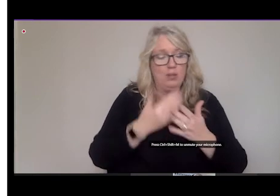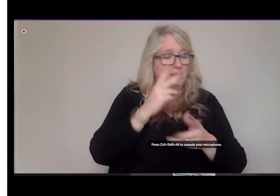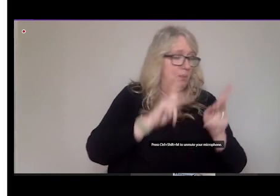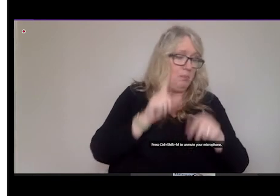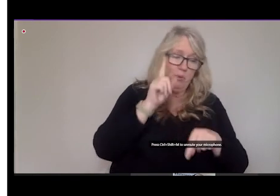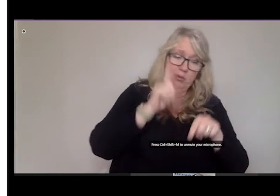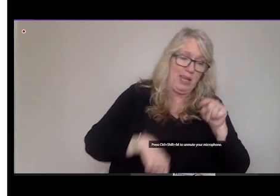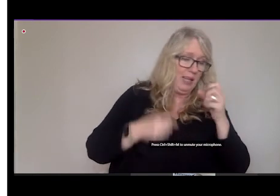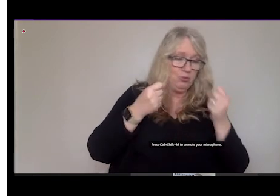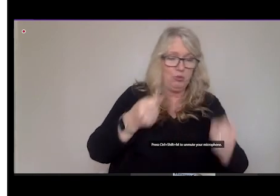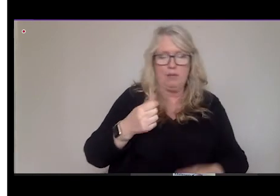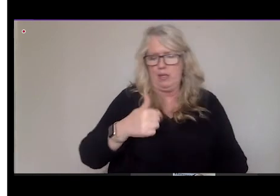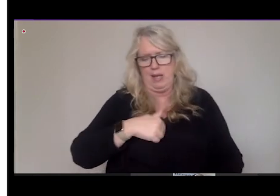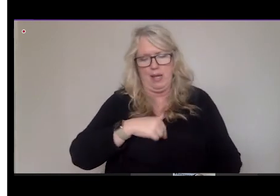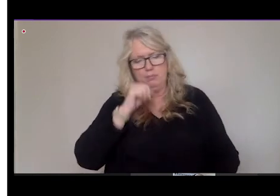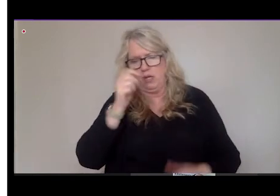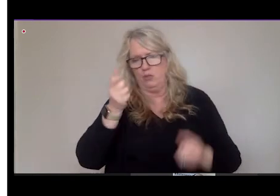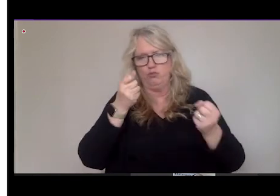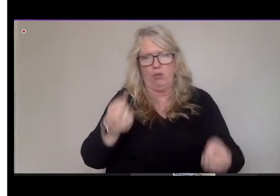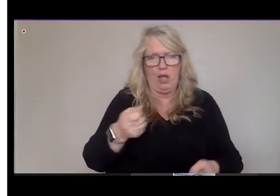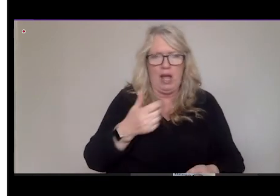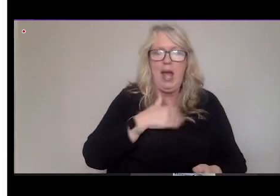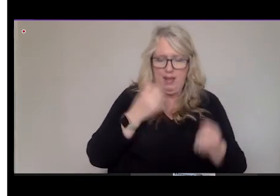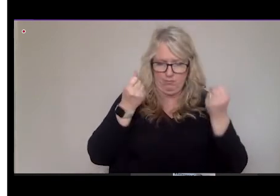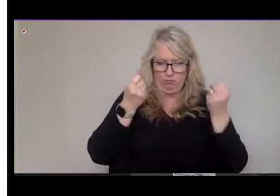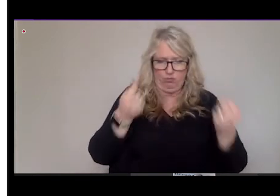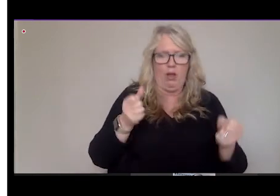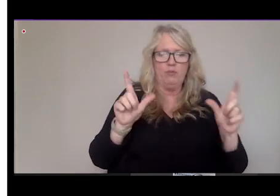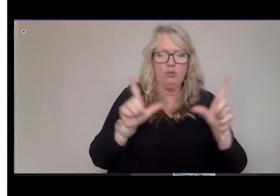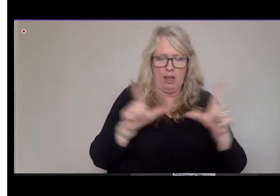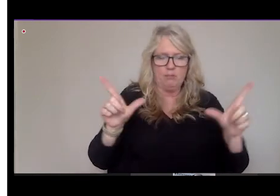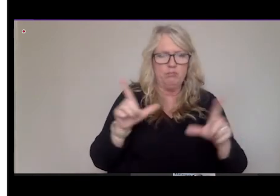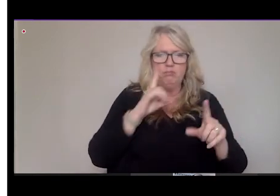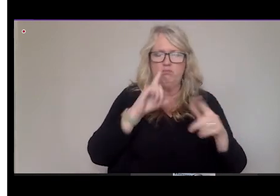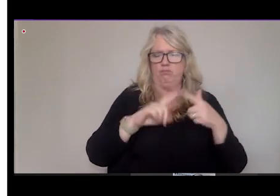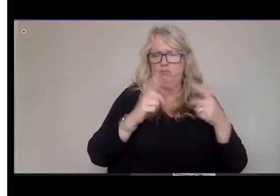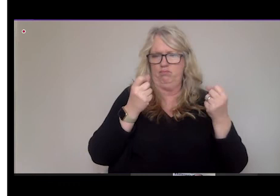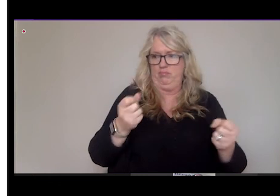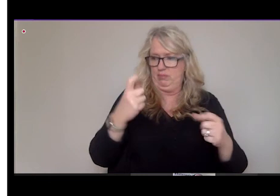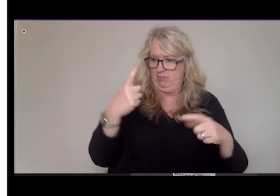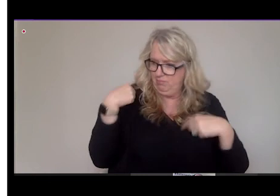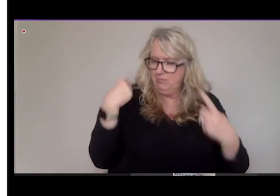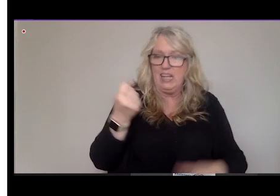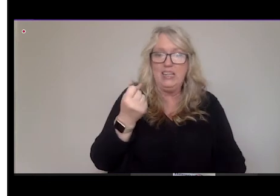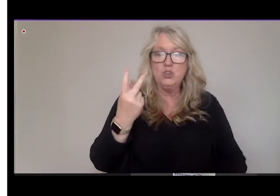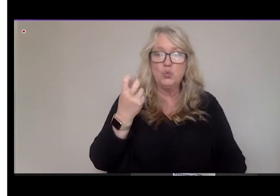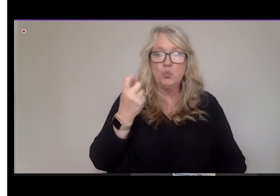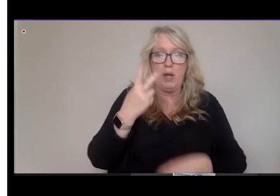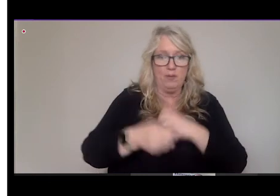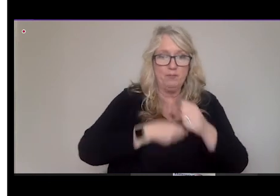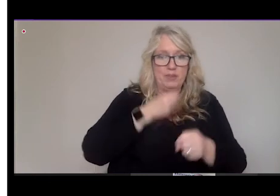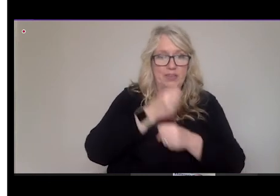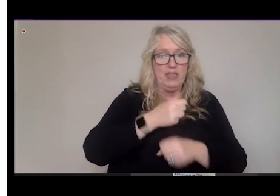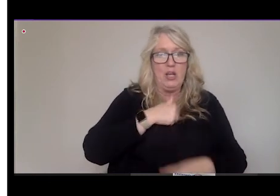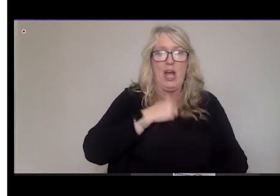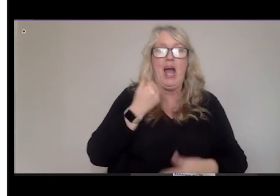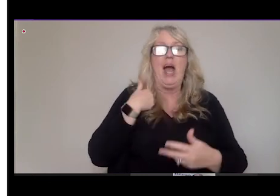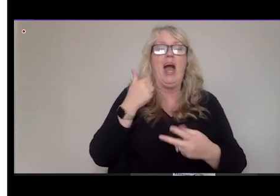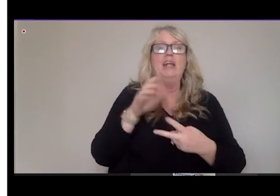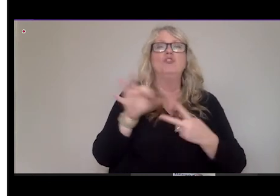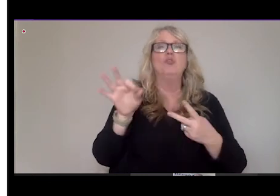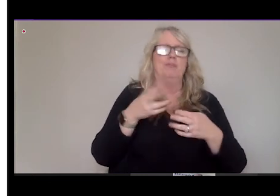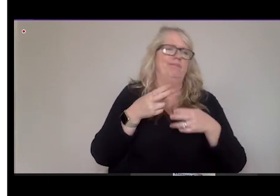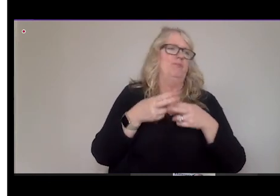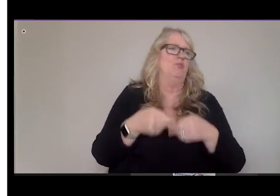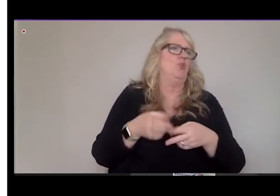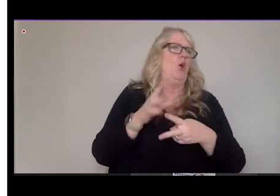drive. People can't drive. I'm a non-driver. I have a driver's license. I have not driven a car in 12 years.